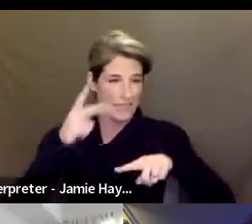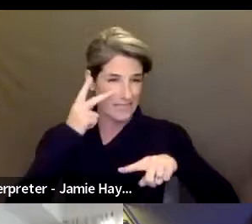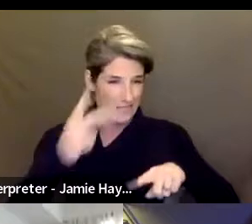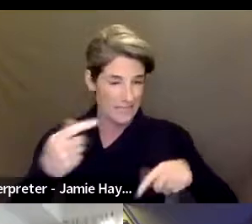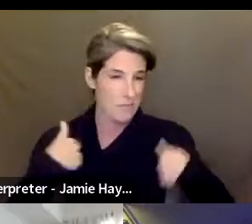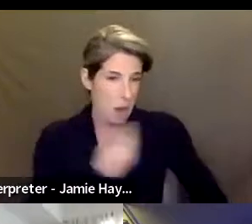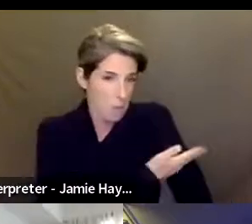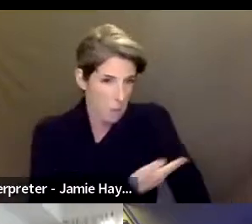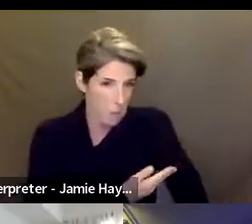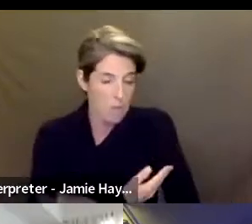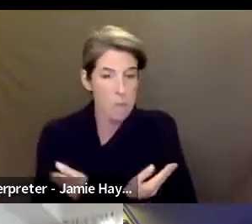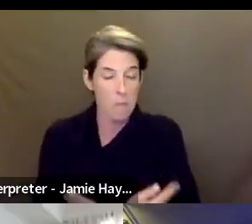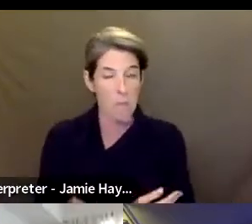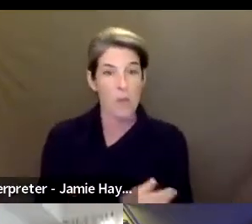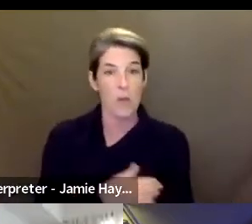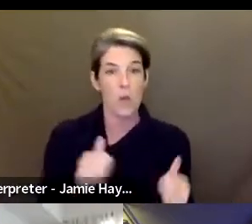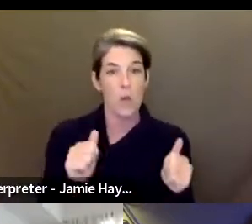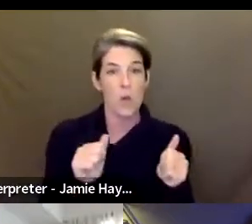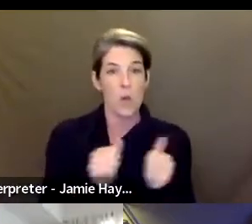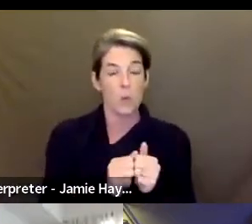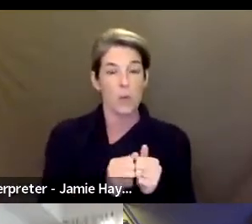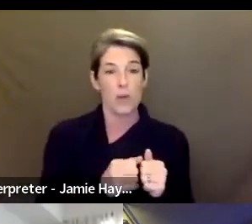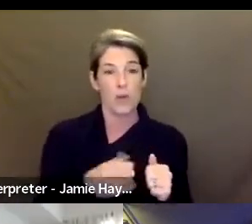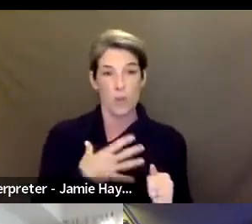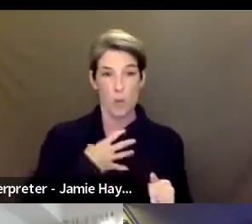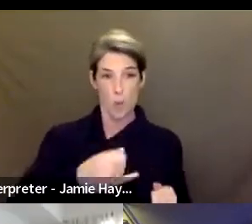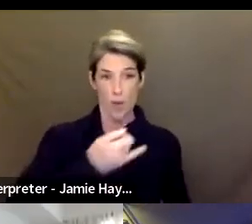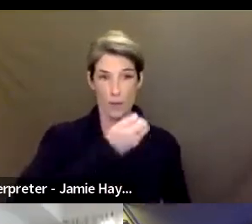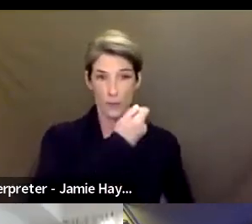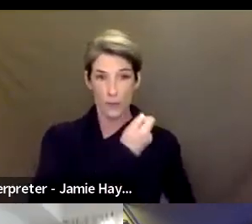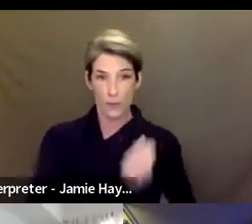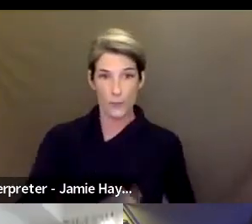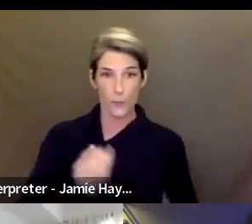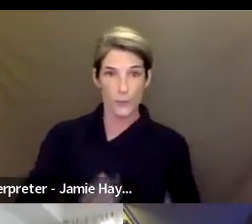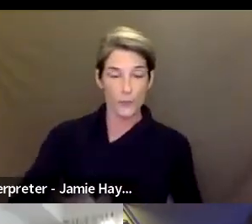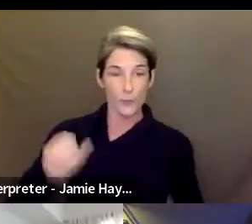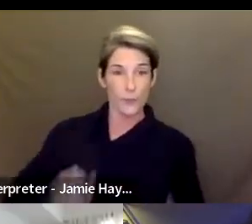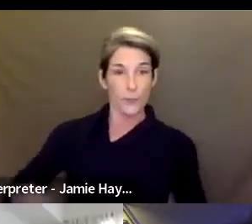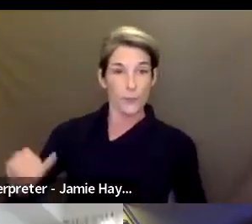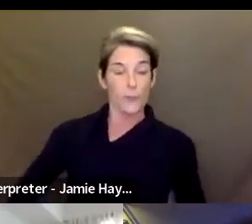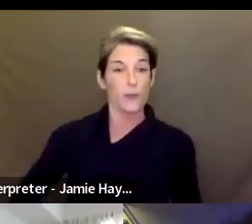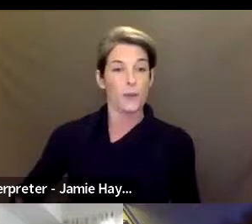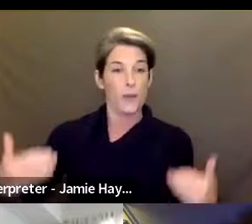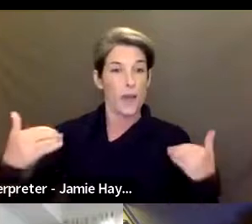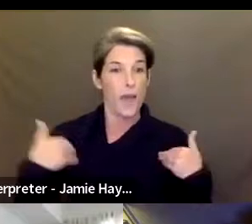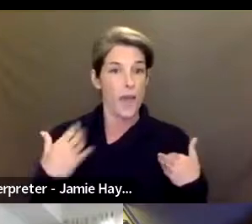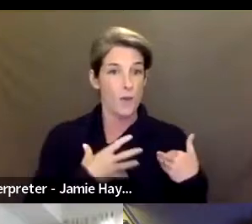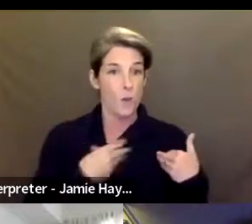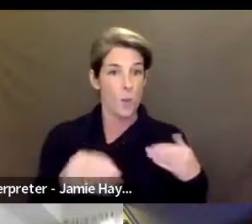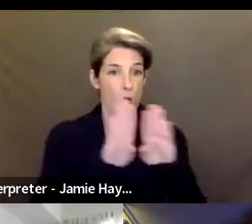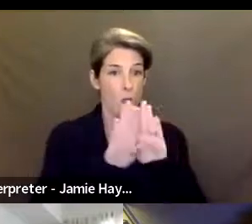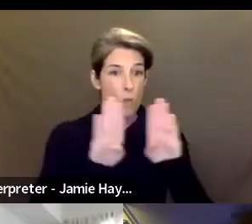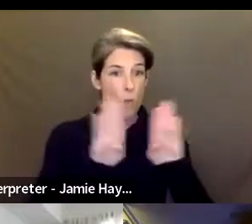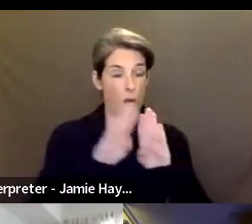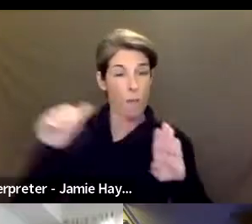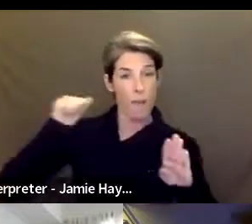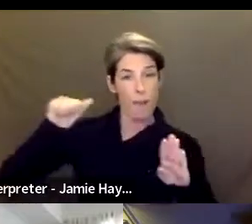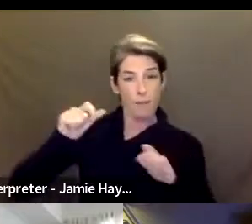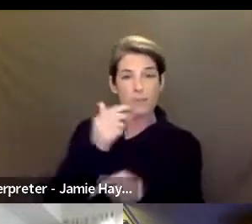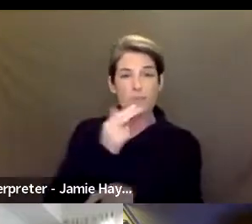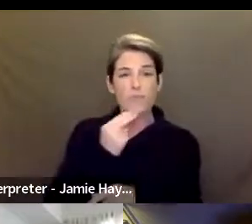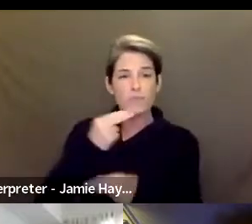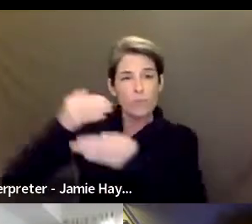short-sleeved shirt with thin white vertical stripes. I'm sitting in front of a white wall with a small window and sort